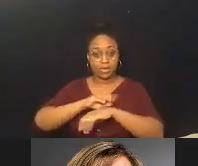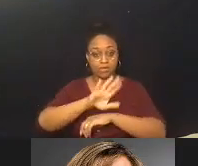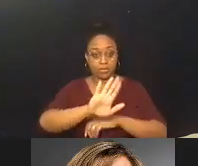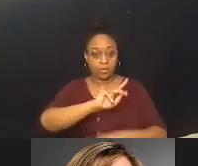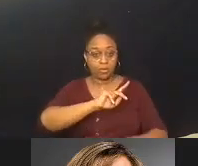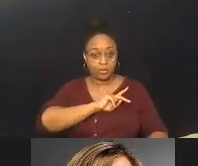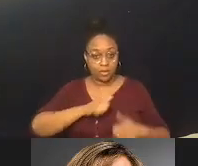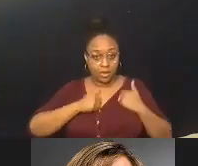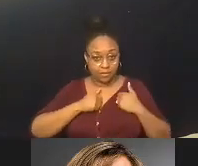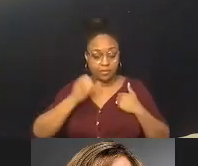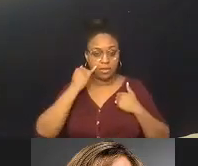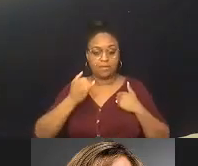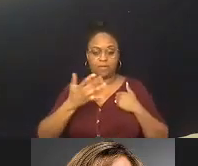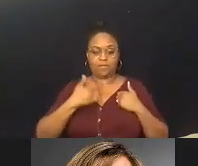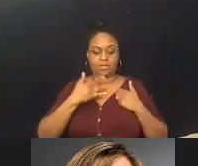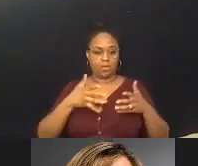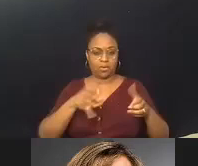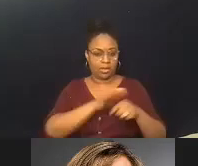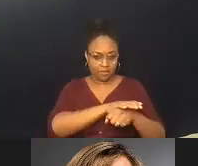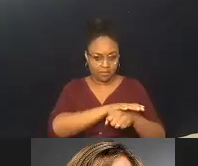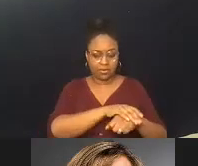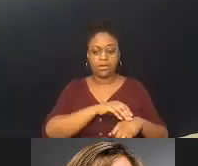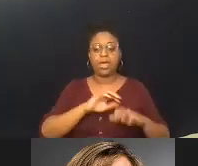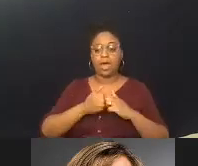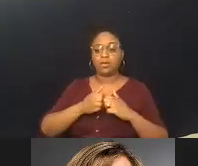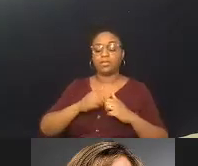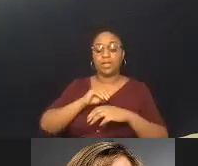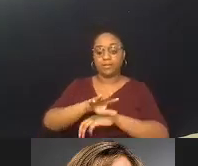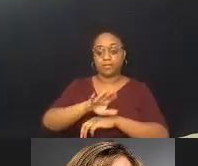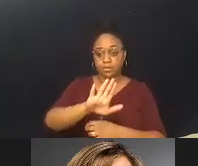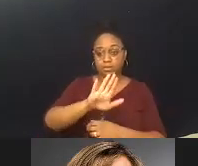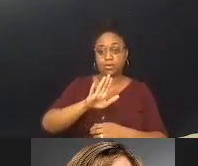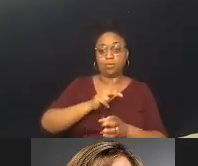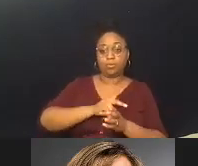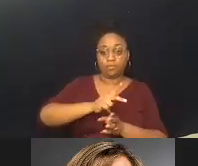life? And then for Jeison, thinking about how has it influenced your,